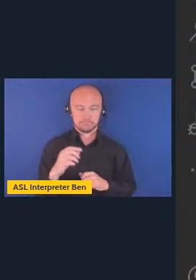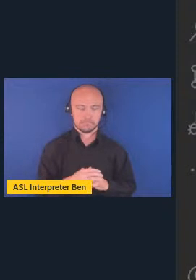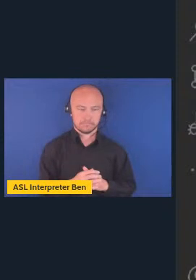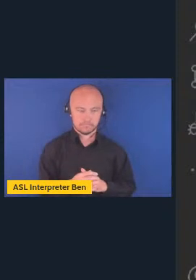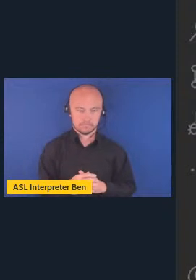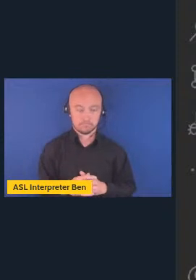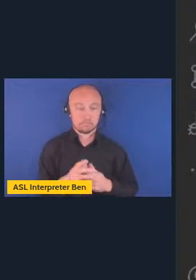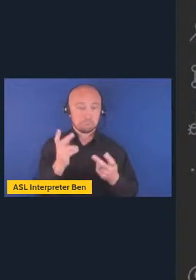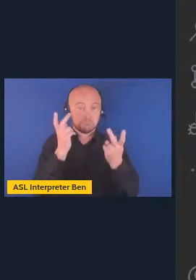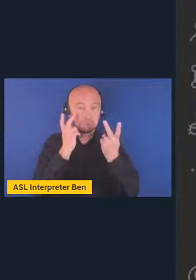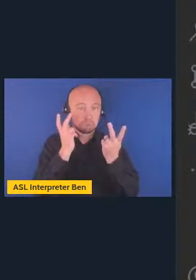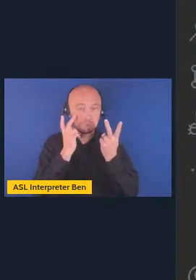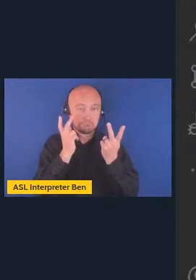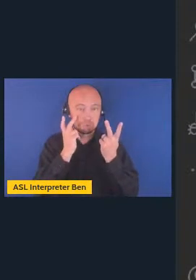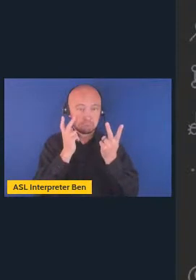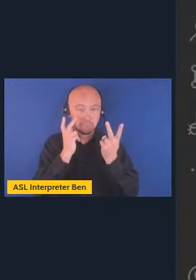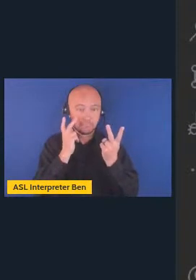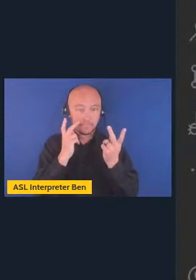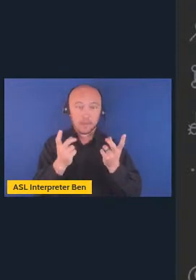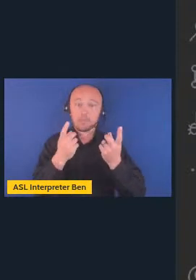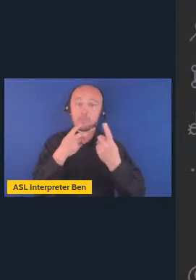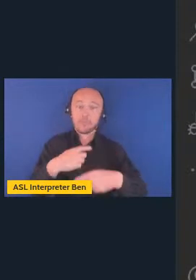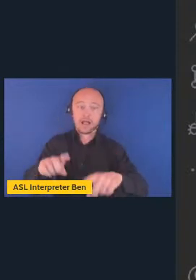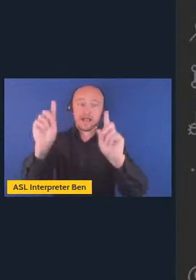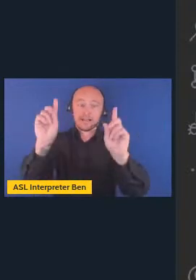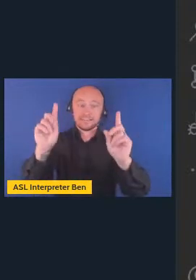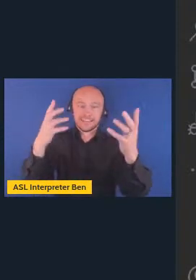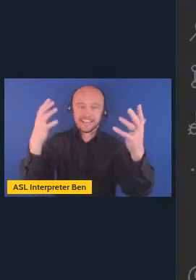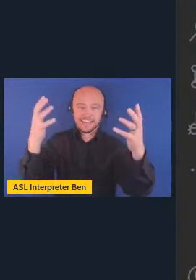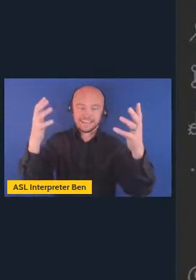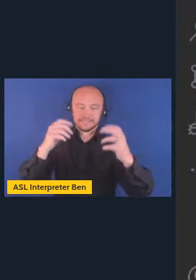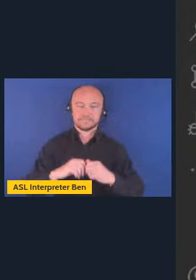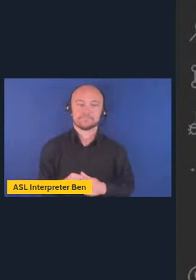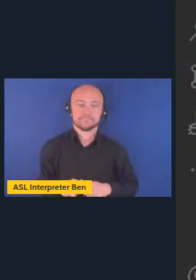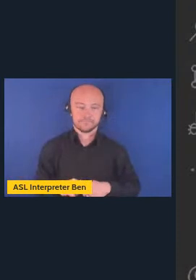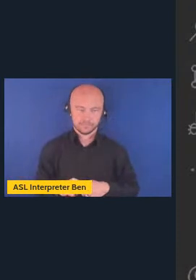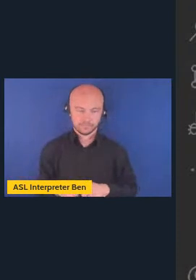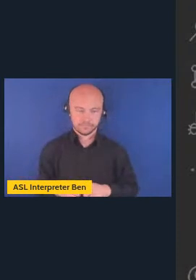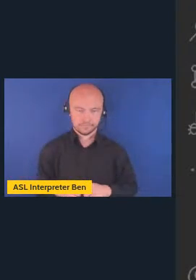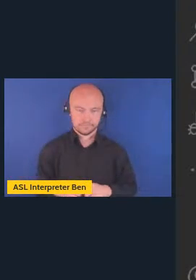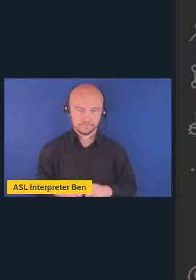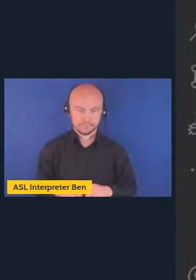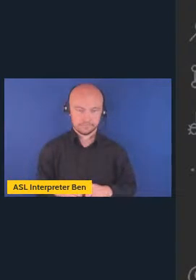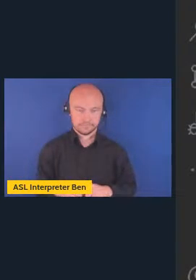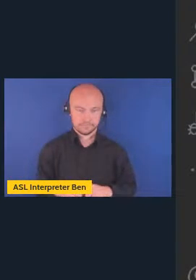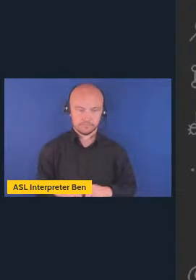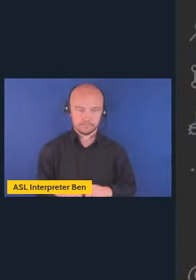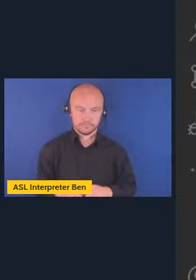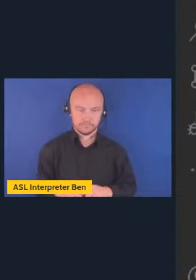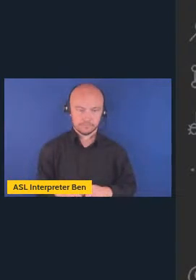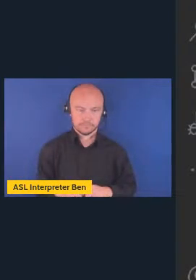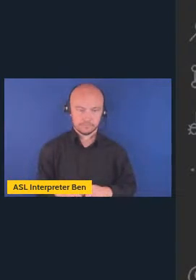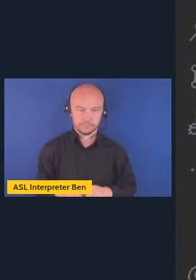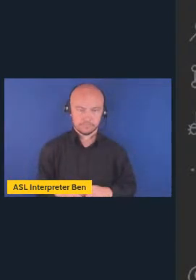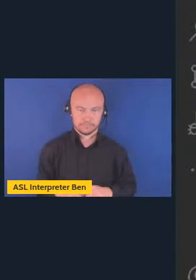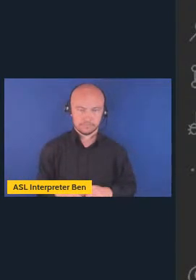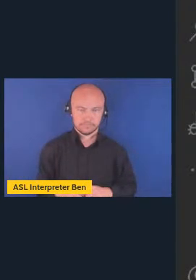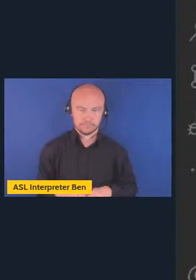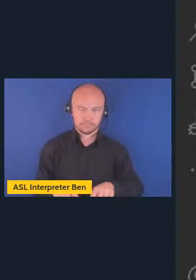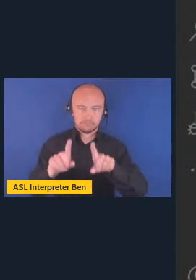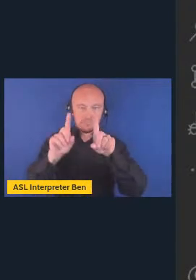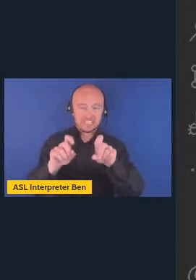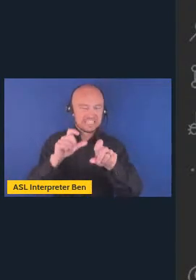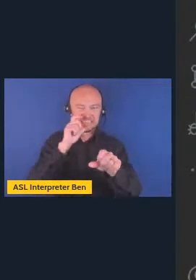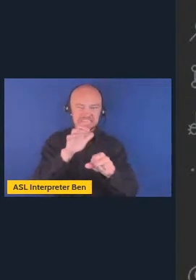And let's see if it works. It works like a charm. Okay, so now I have it. It's not really what I want to do. I mean, the test is not testing